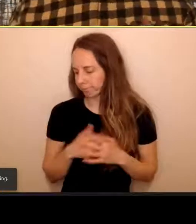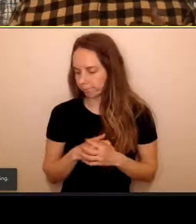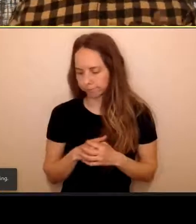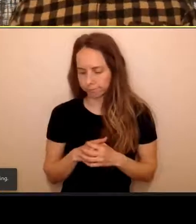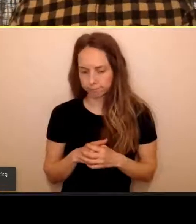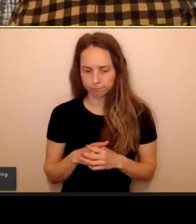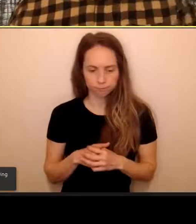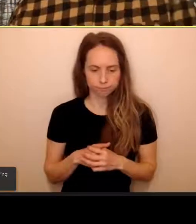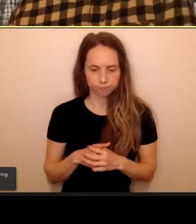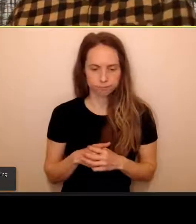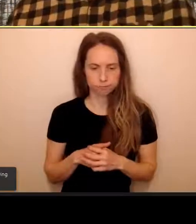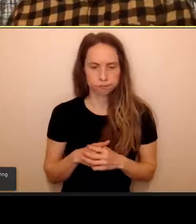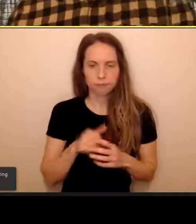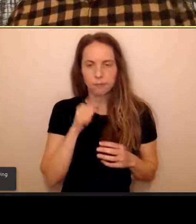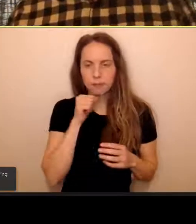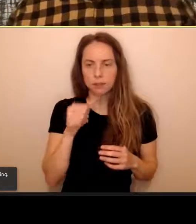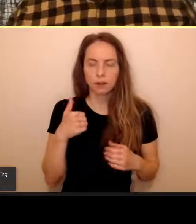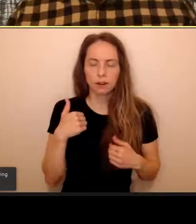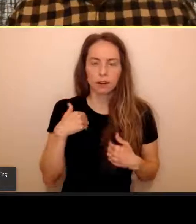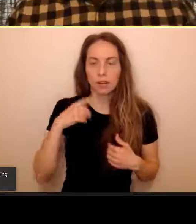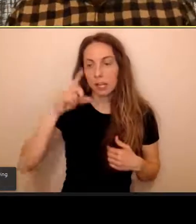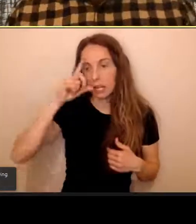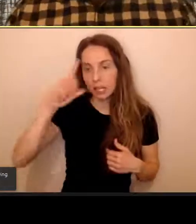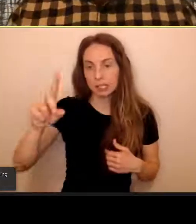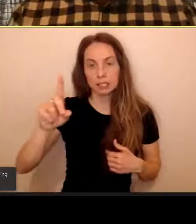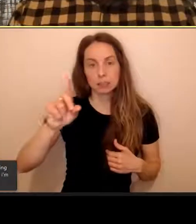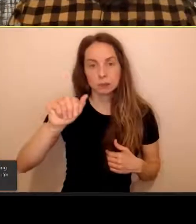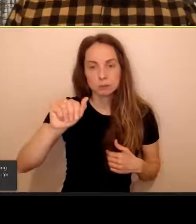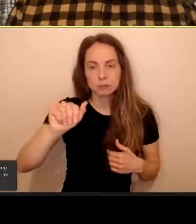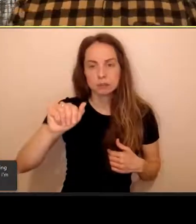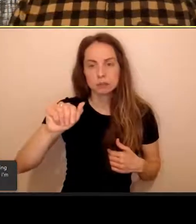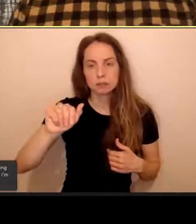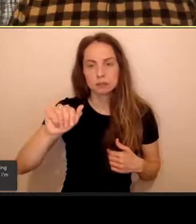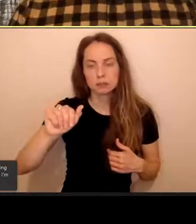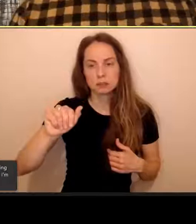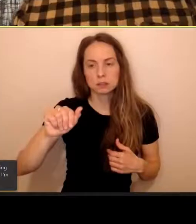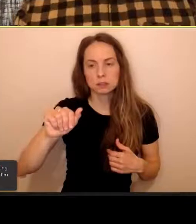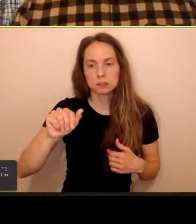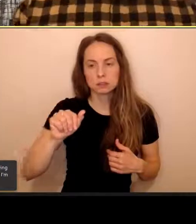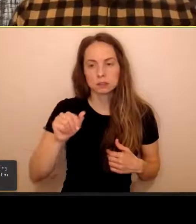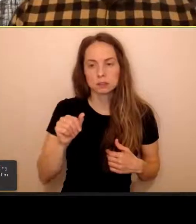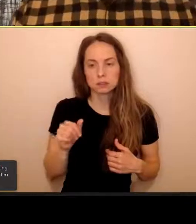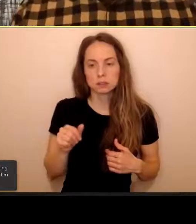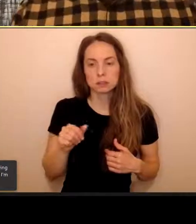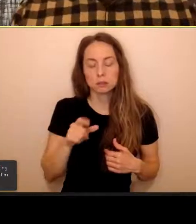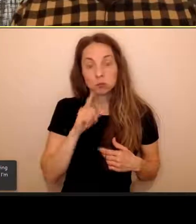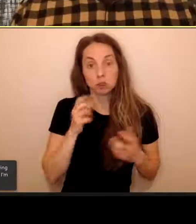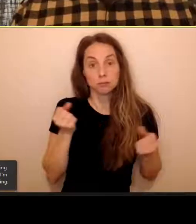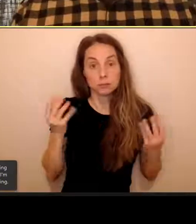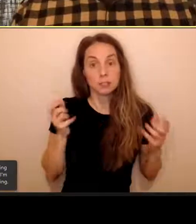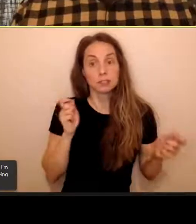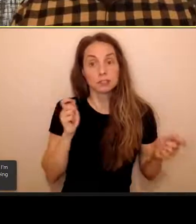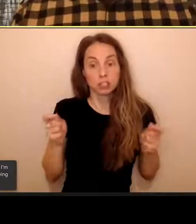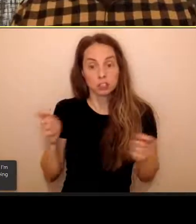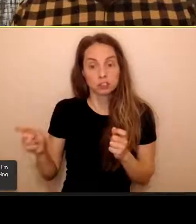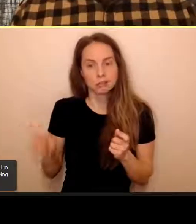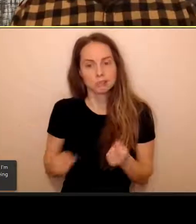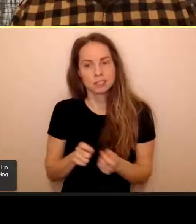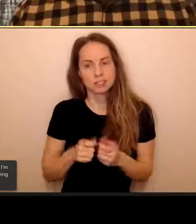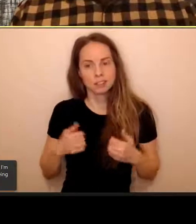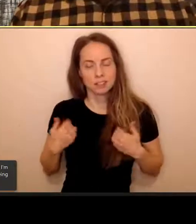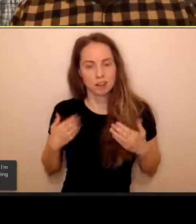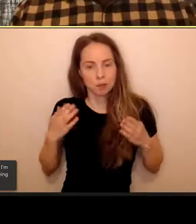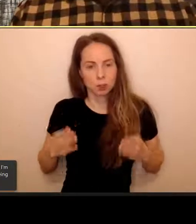having like intellectual disabilities and stuff like that. I'm sure there was a lot of changes, especially being a young person